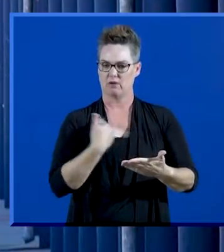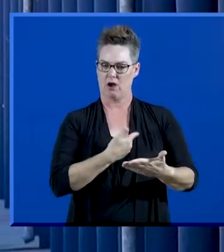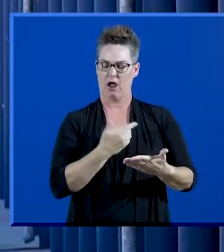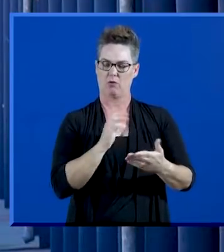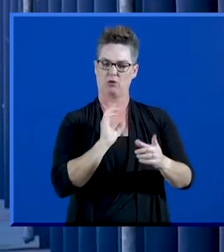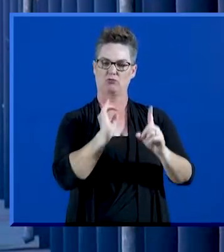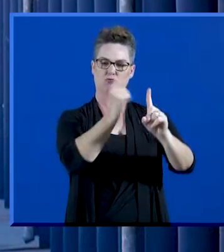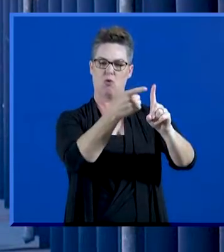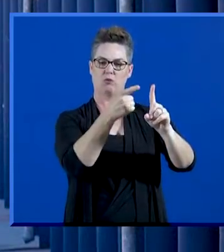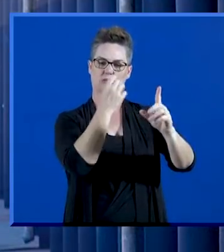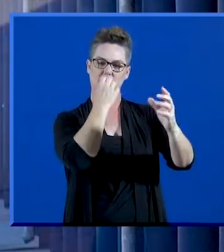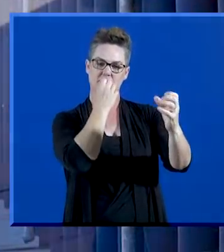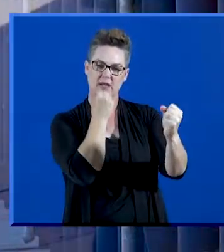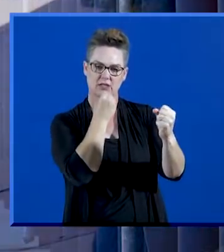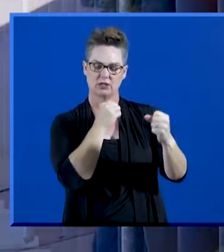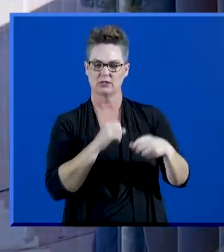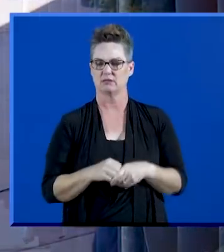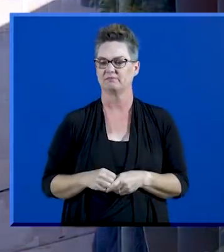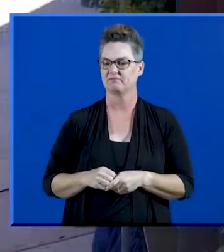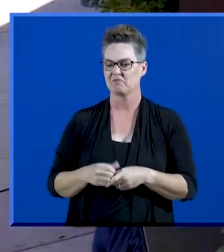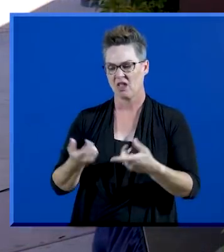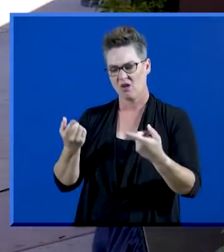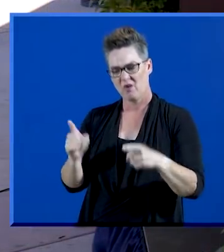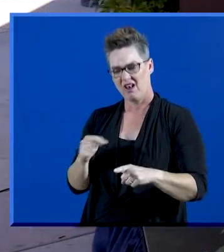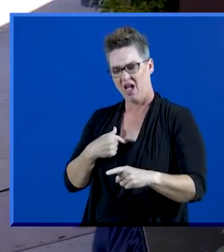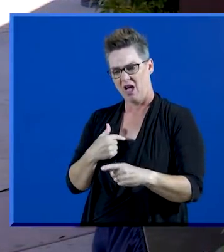that which separates us from our goals and passions.